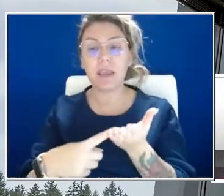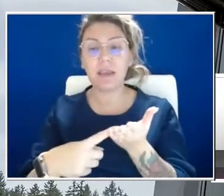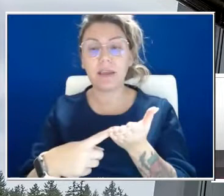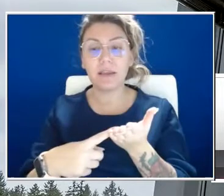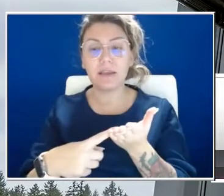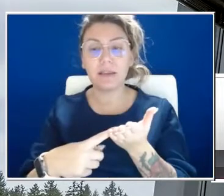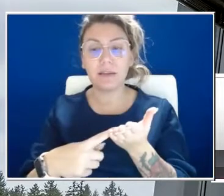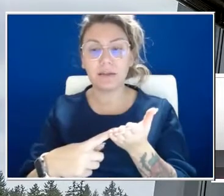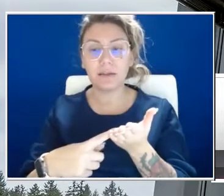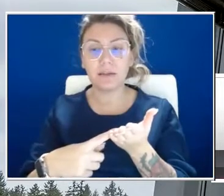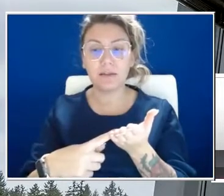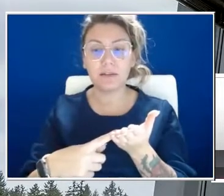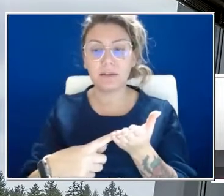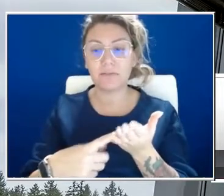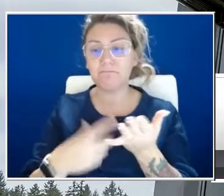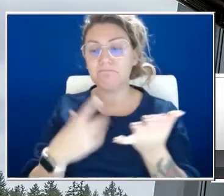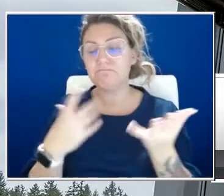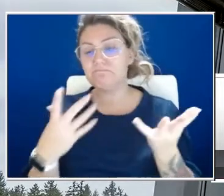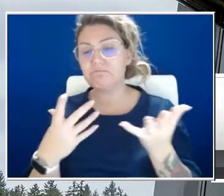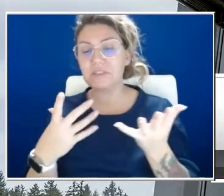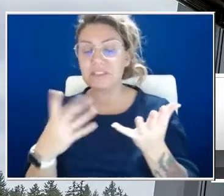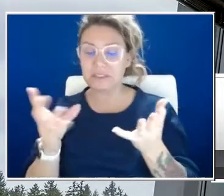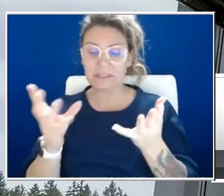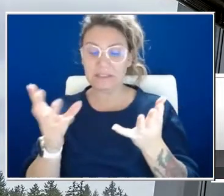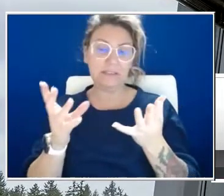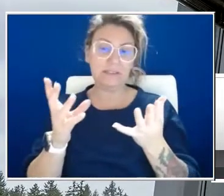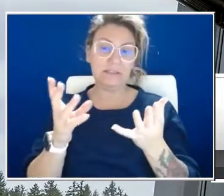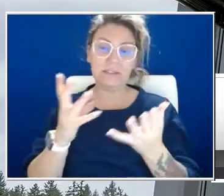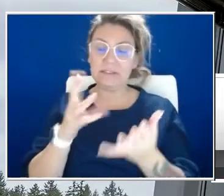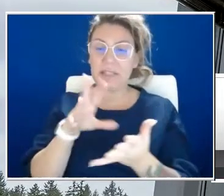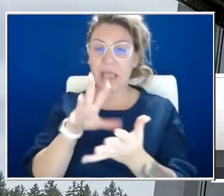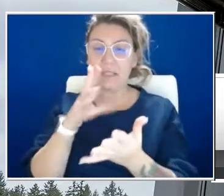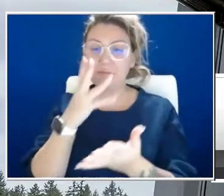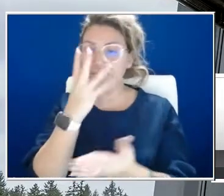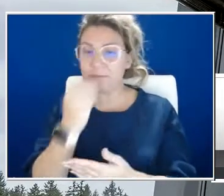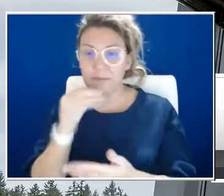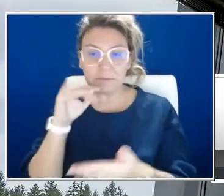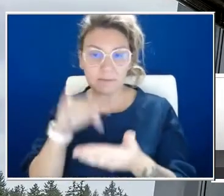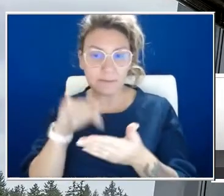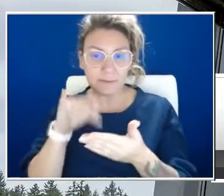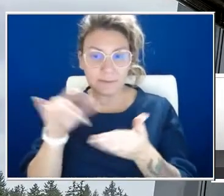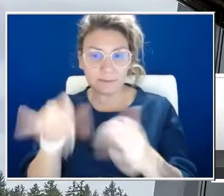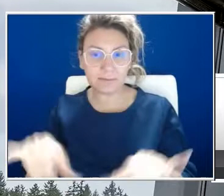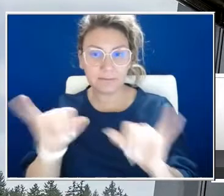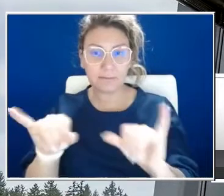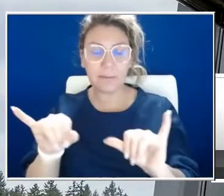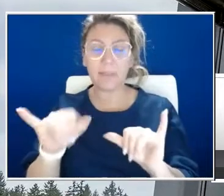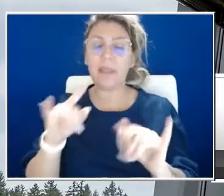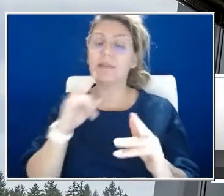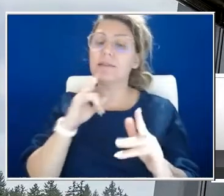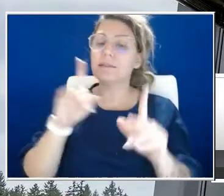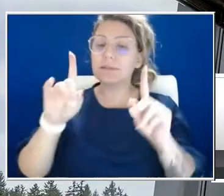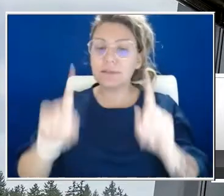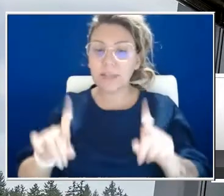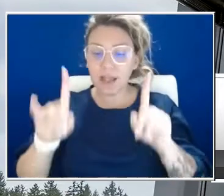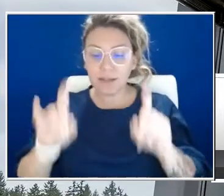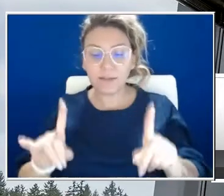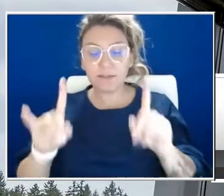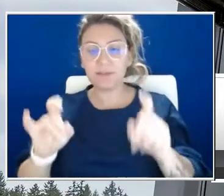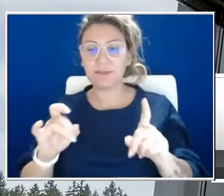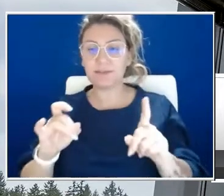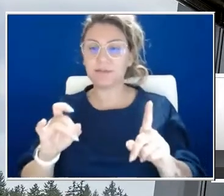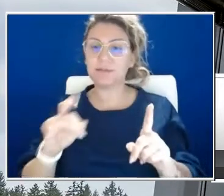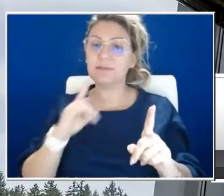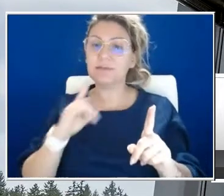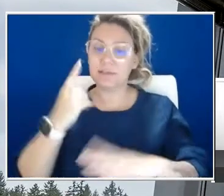the Senate had passed it earlier this year, and their argument is that daylight saving times provide more light in